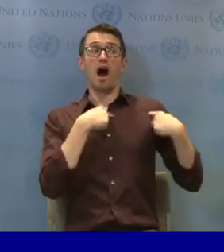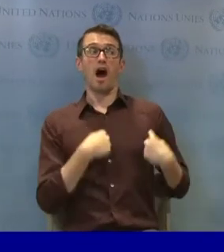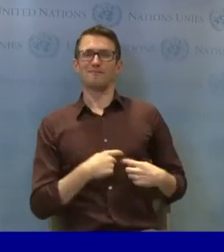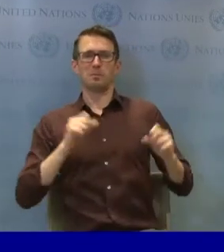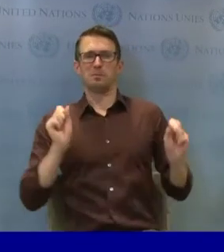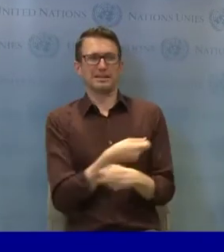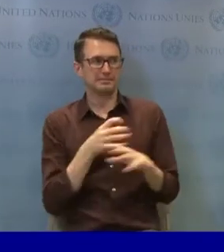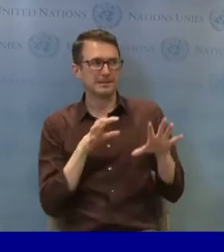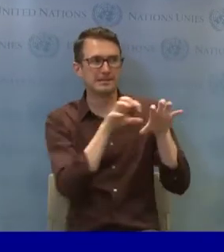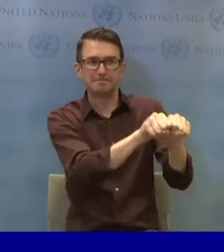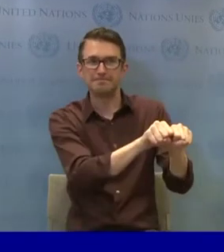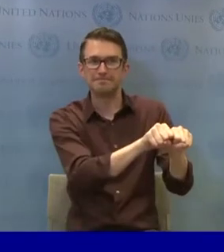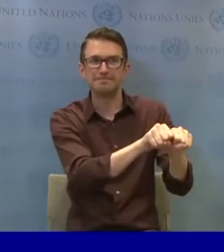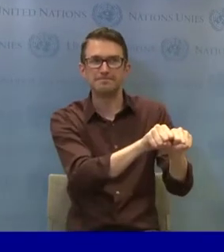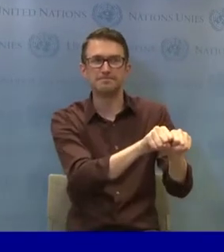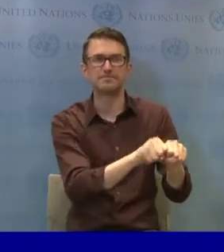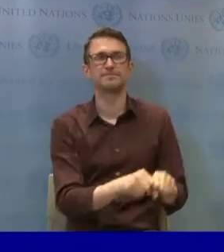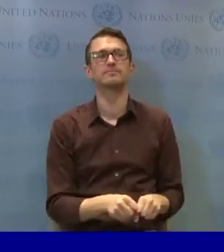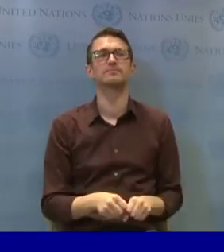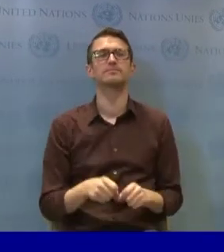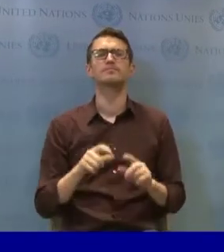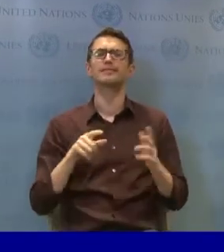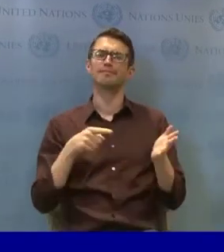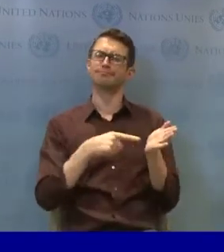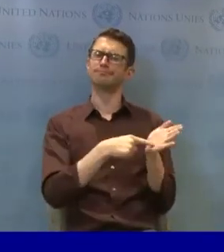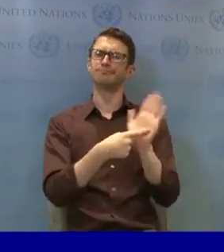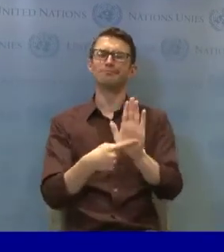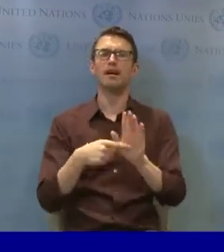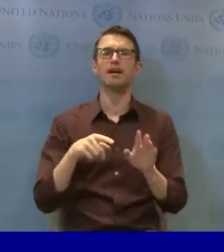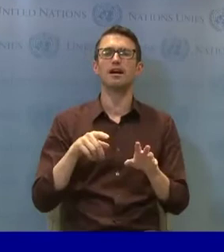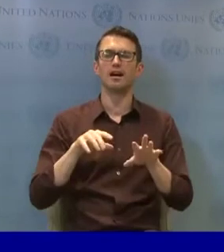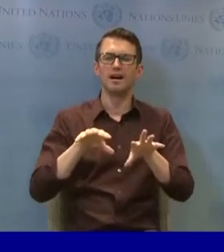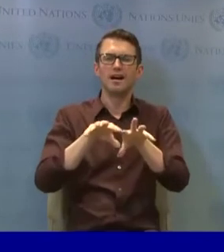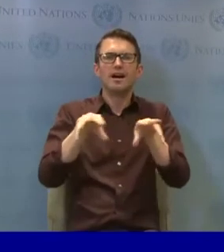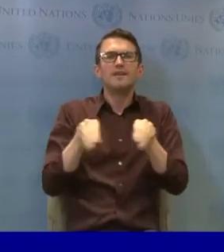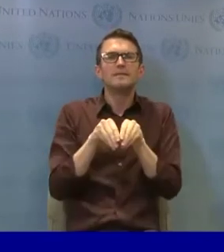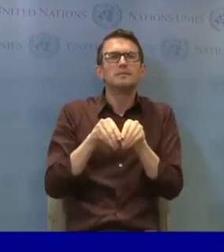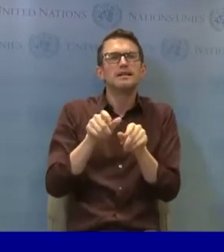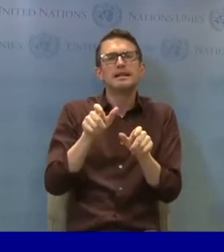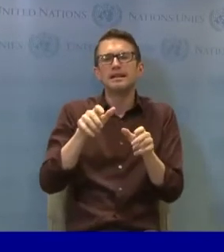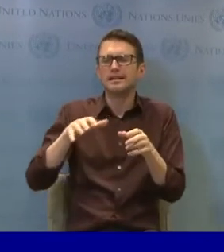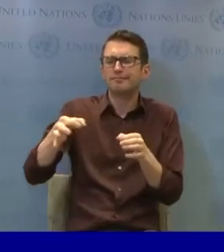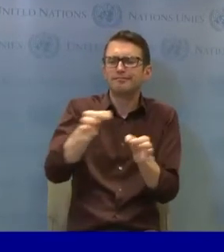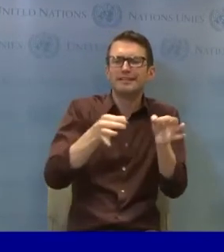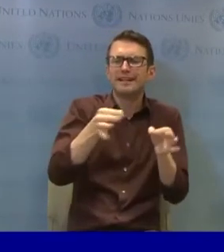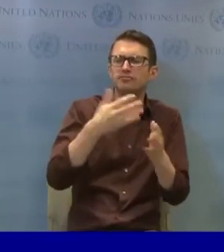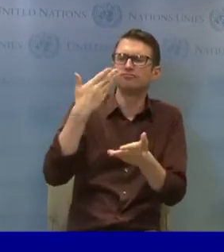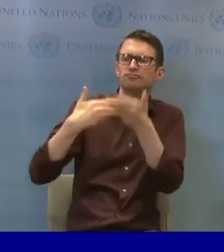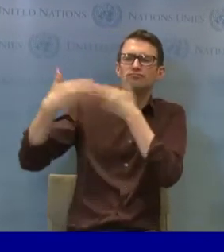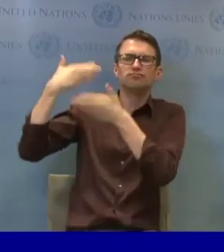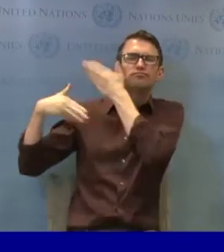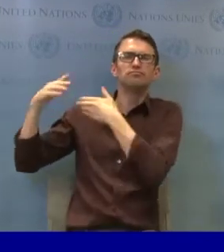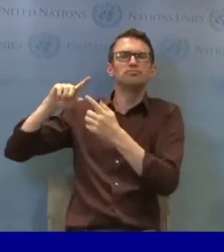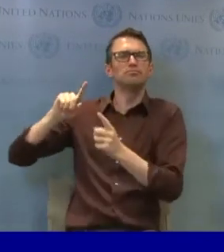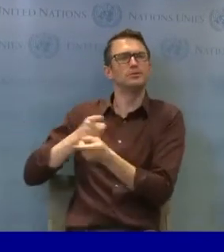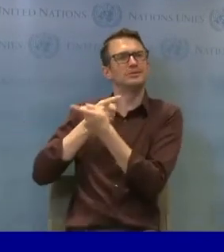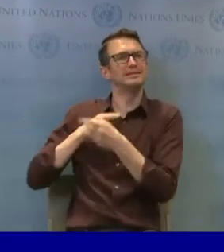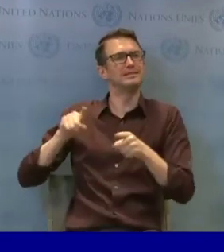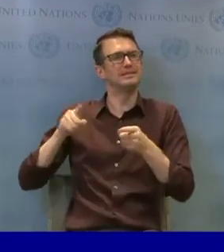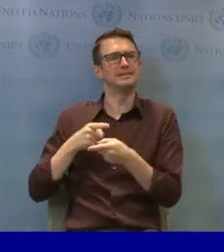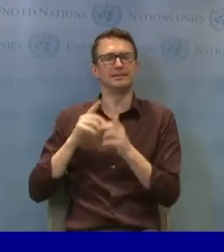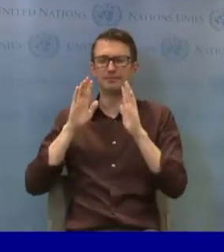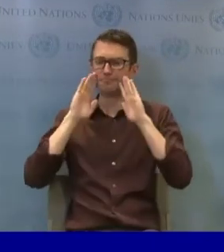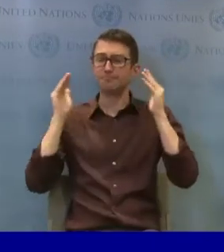through the centuries, keeping the spirit of old tradition and the customs of different parts of Bulgaria. The